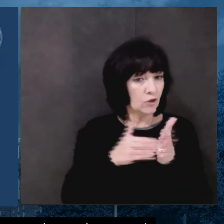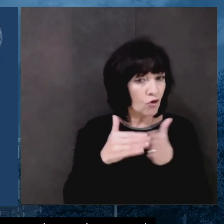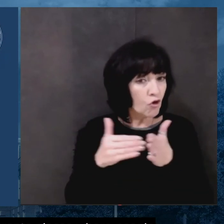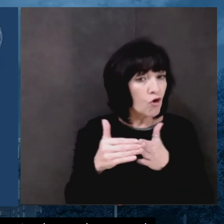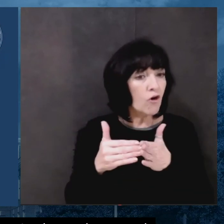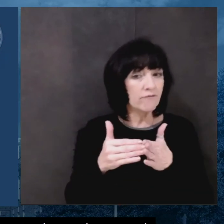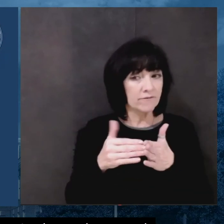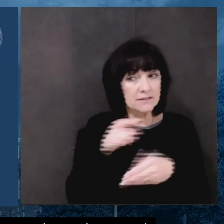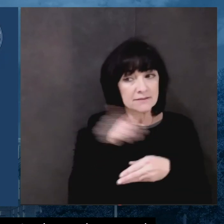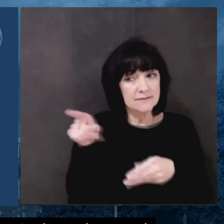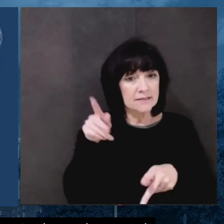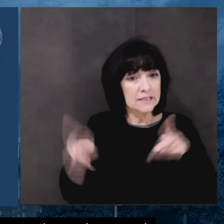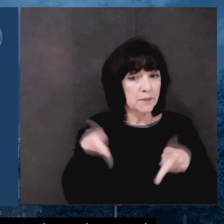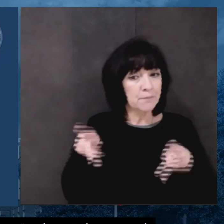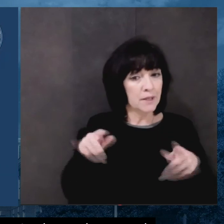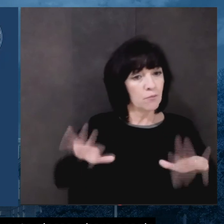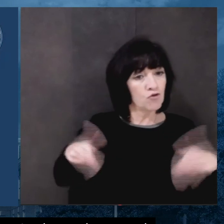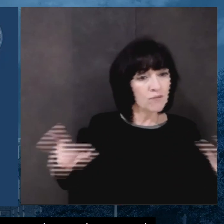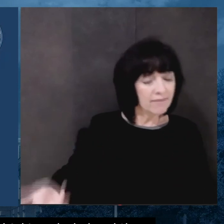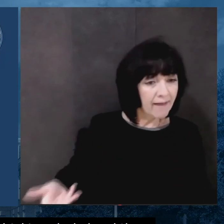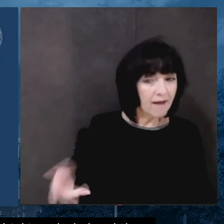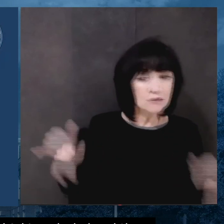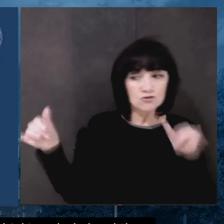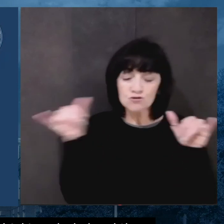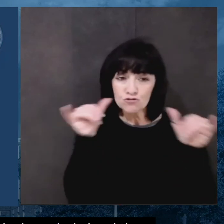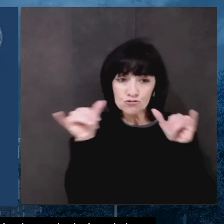and they're relaxing, and that's